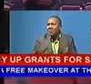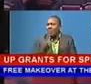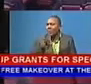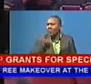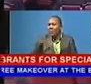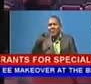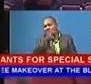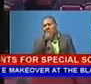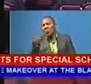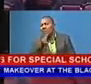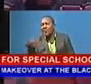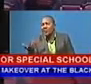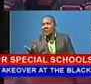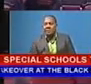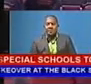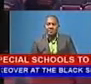the